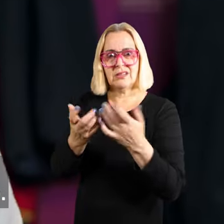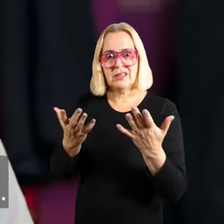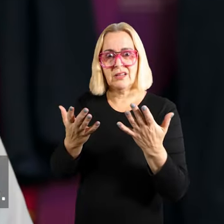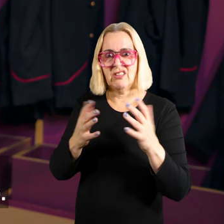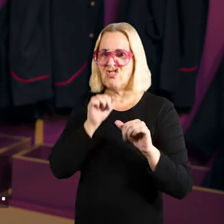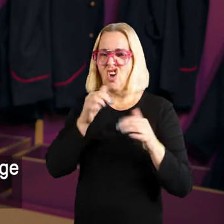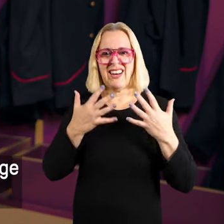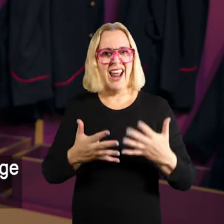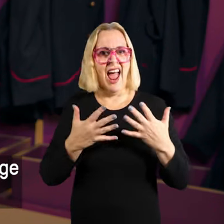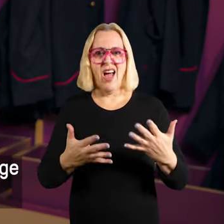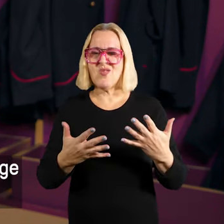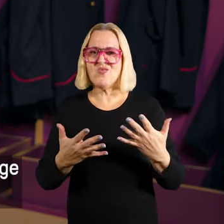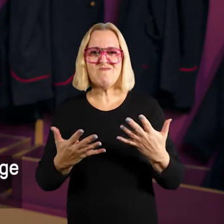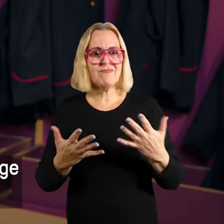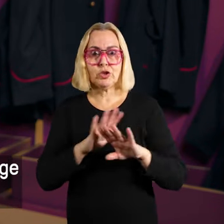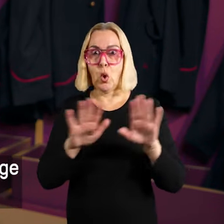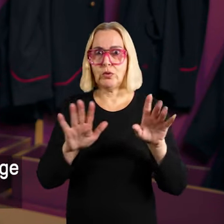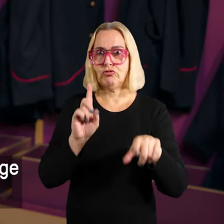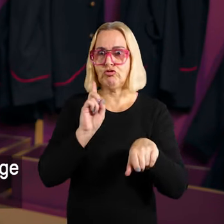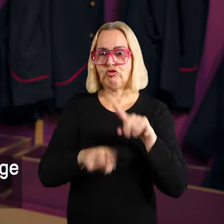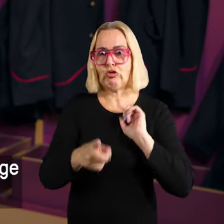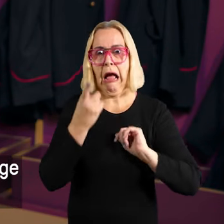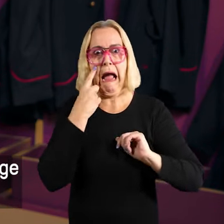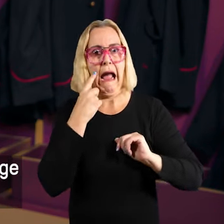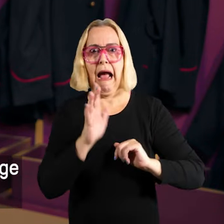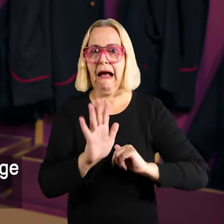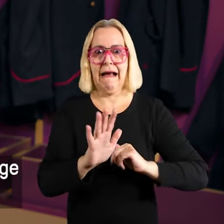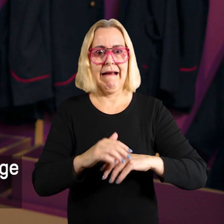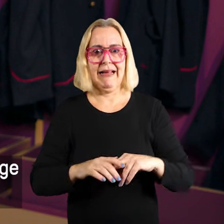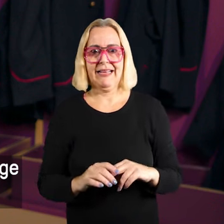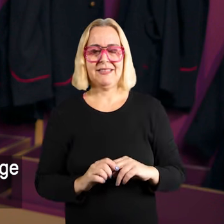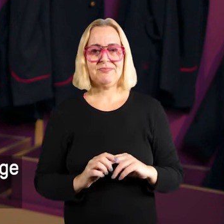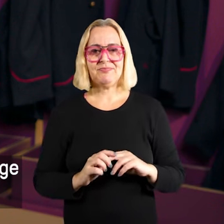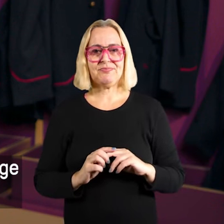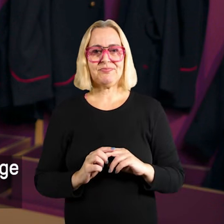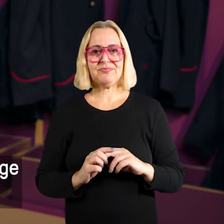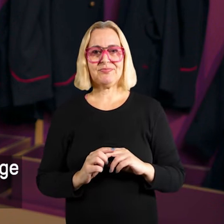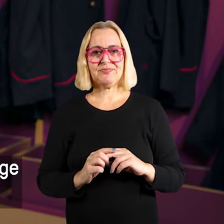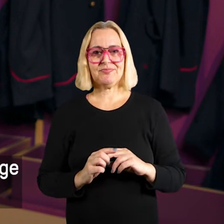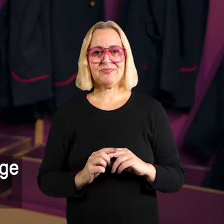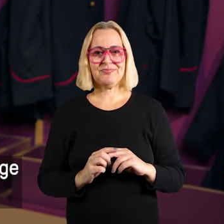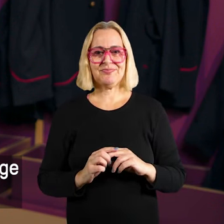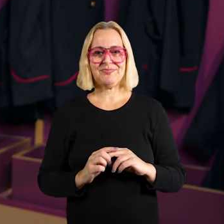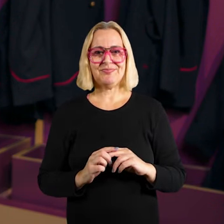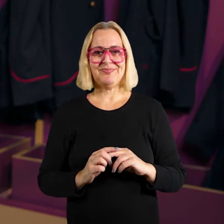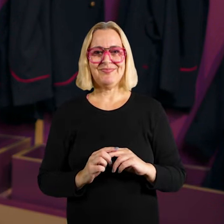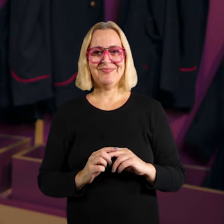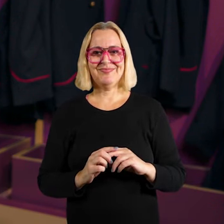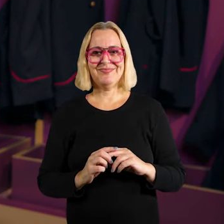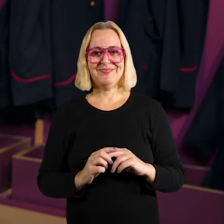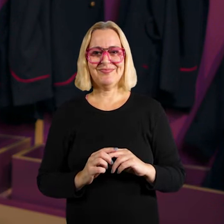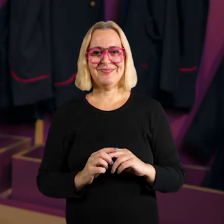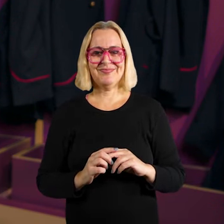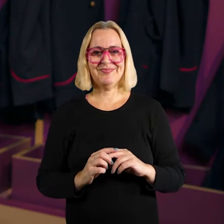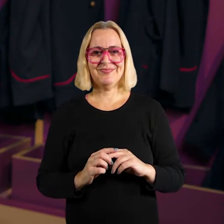nearest post office. A reward will be given to the finder of this badge on handing it in to the nearest post office. And it doesn't